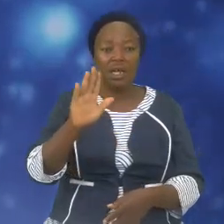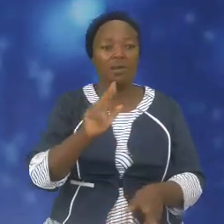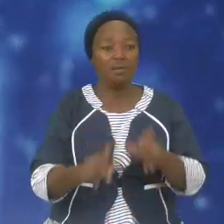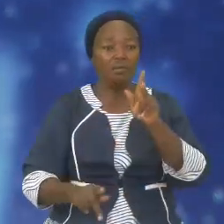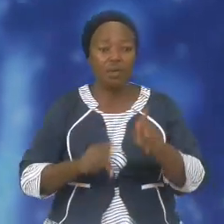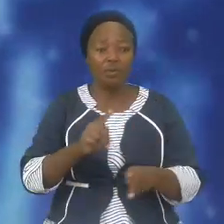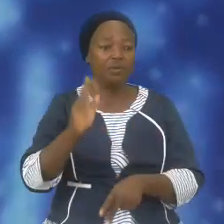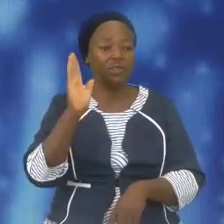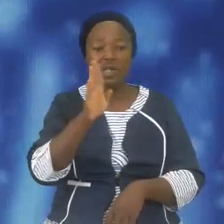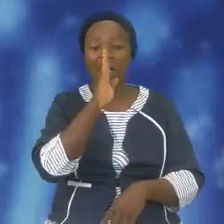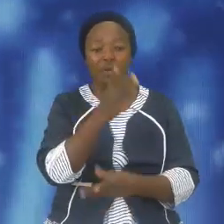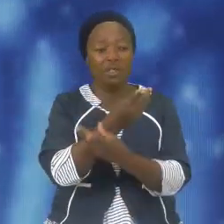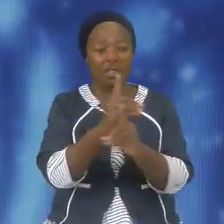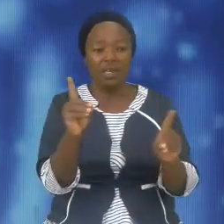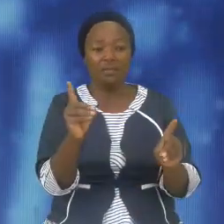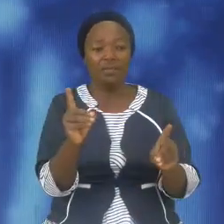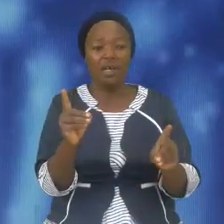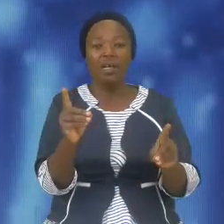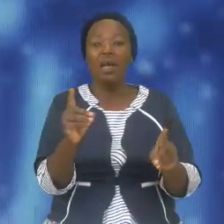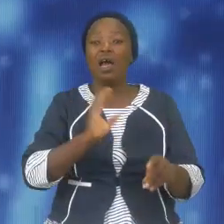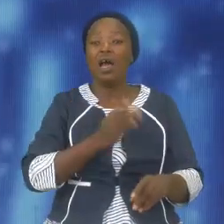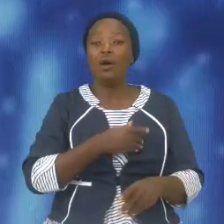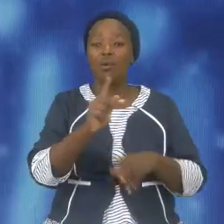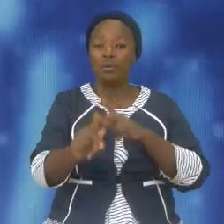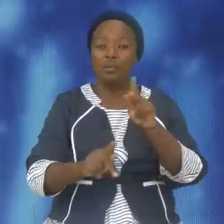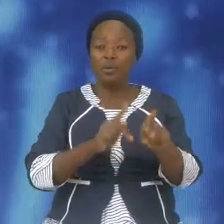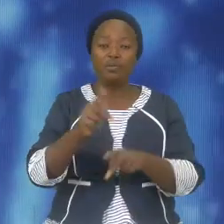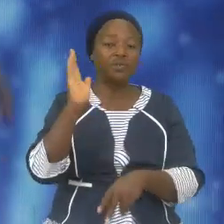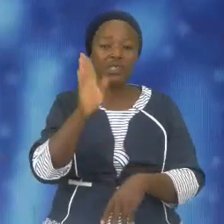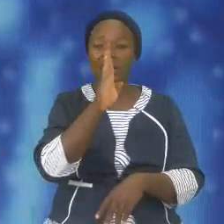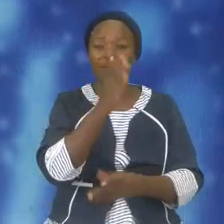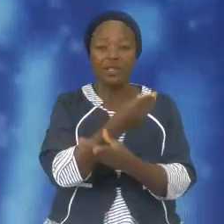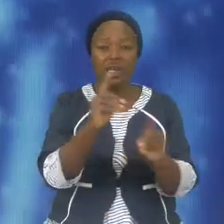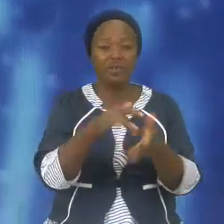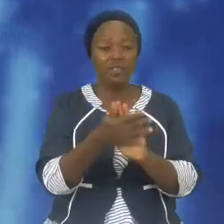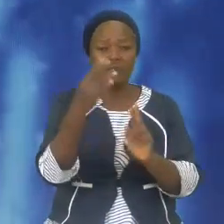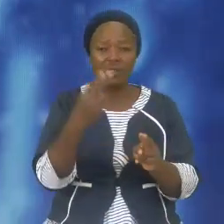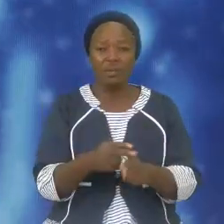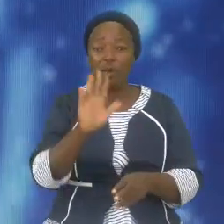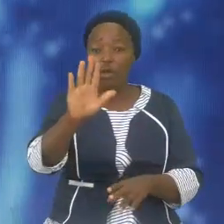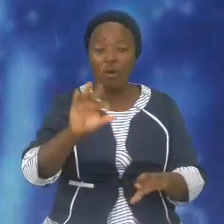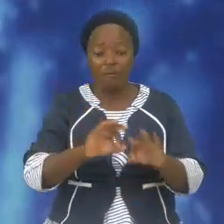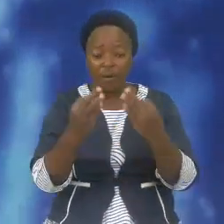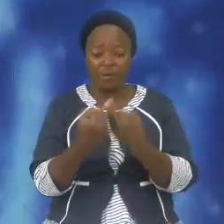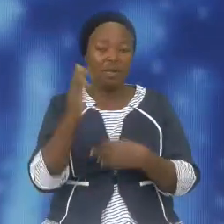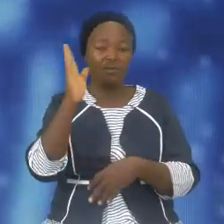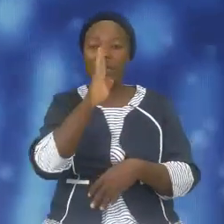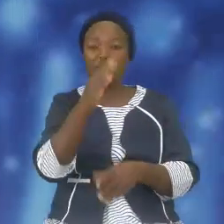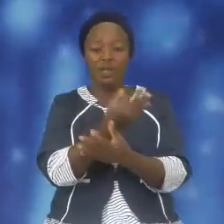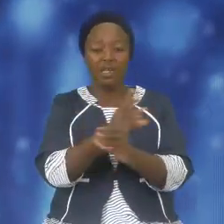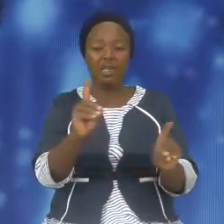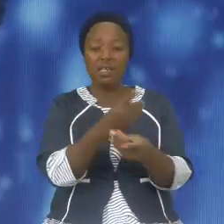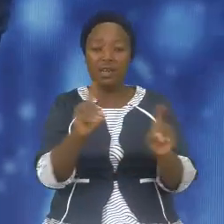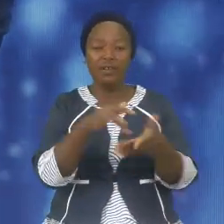be delivered, our people shall be delivered, your family will be delivered,